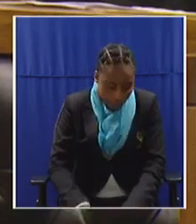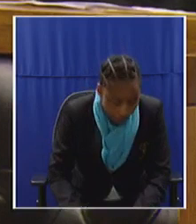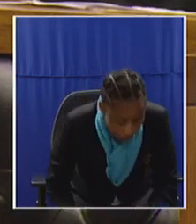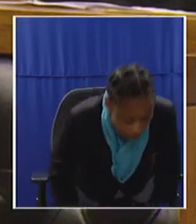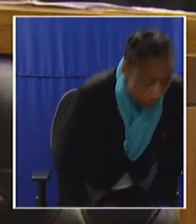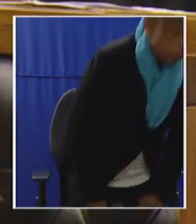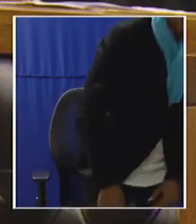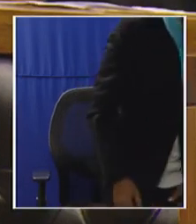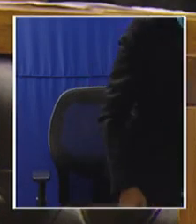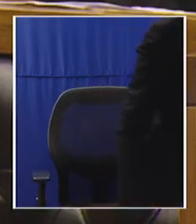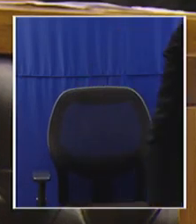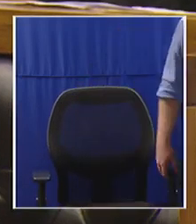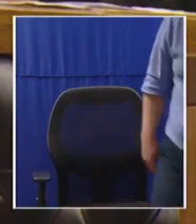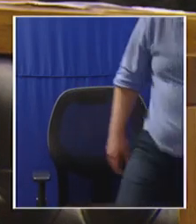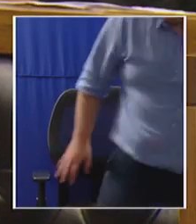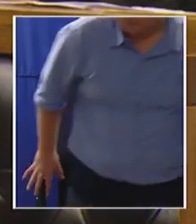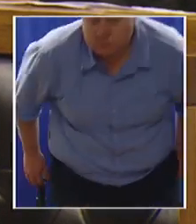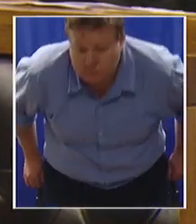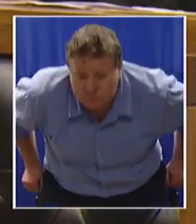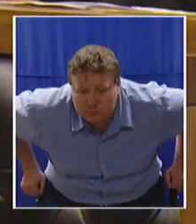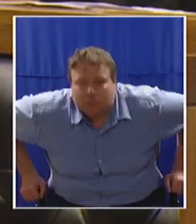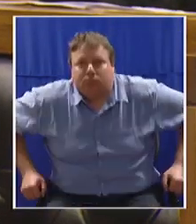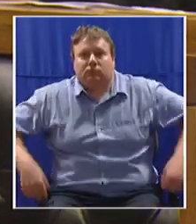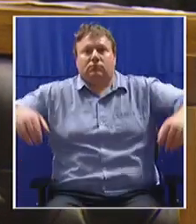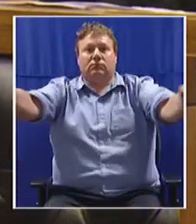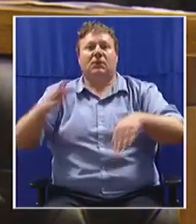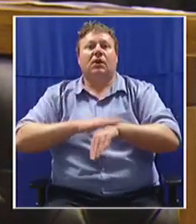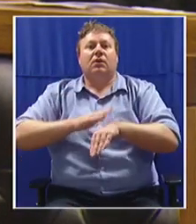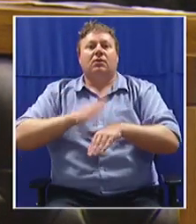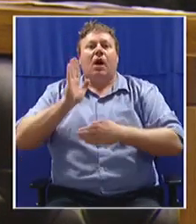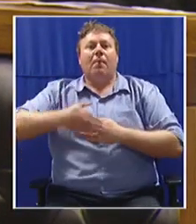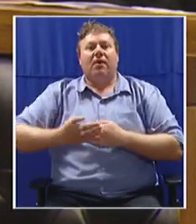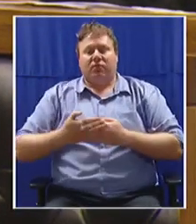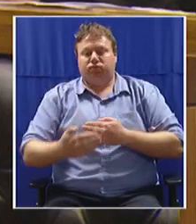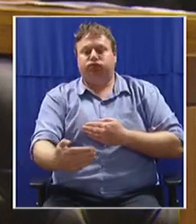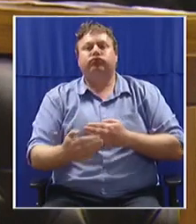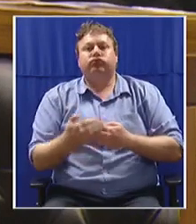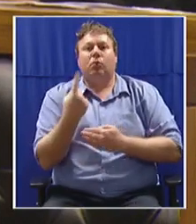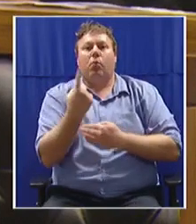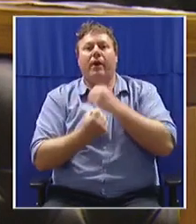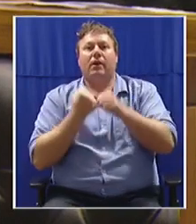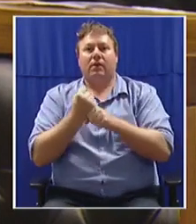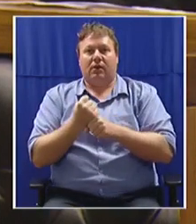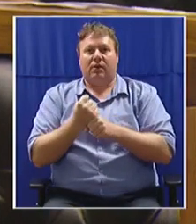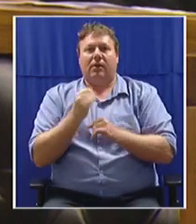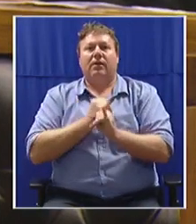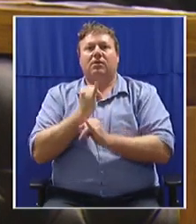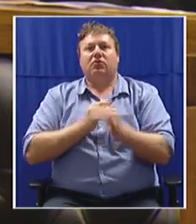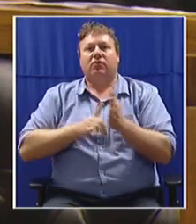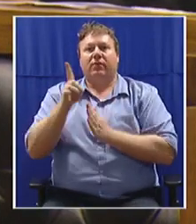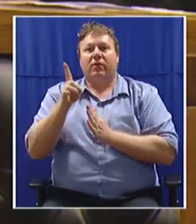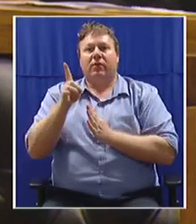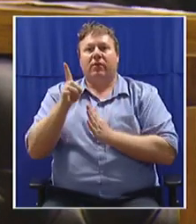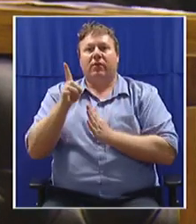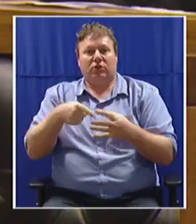Within 1 year that is left in this period, the Industrial Development Corporation has